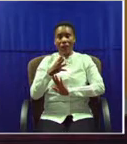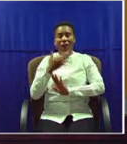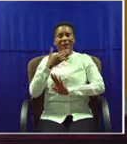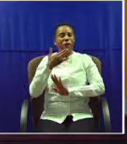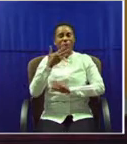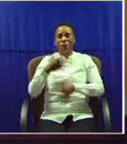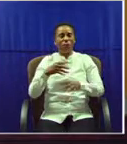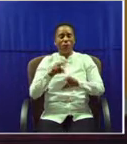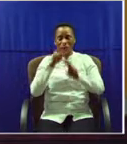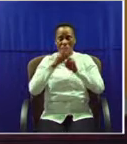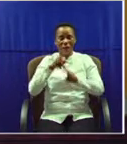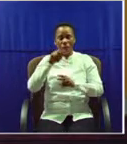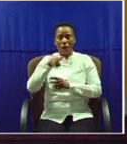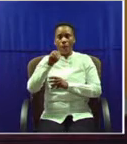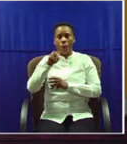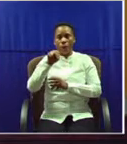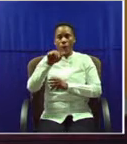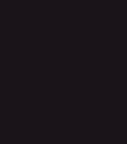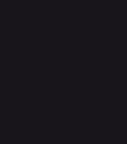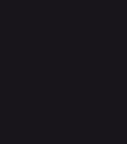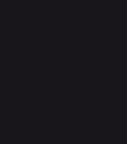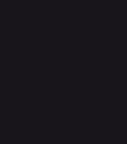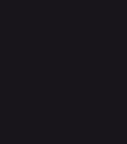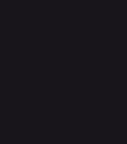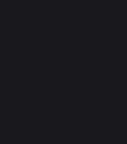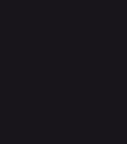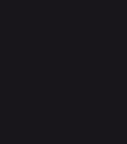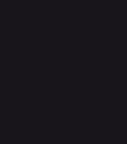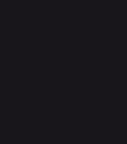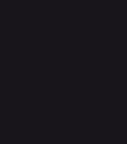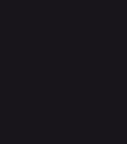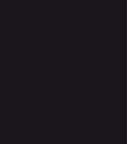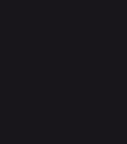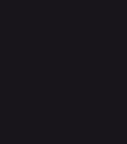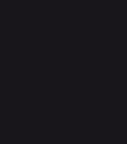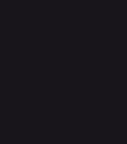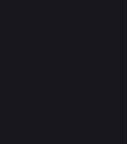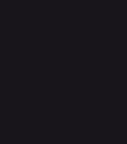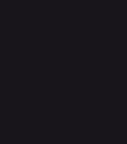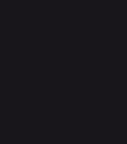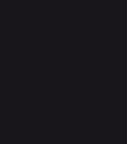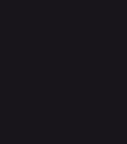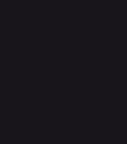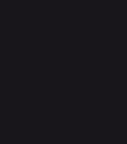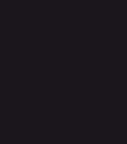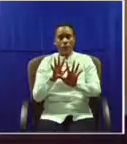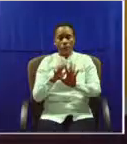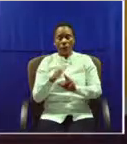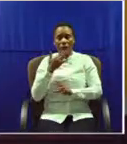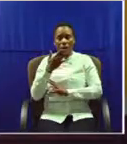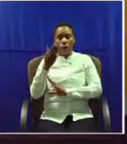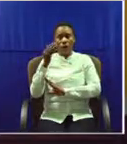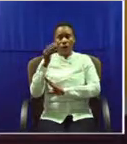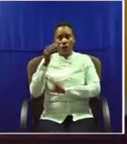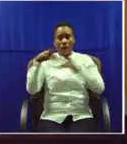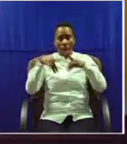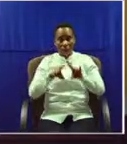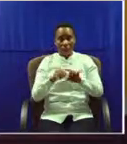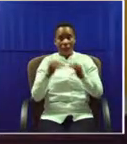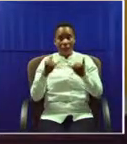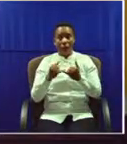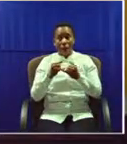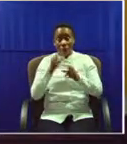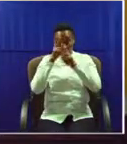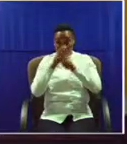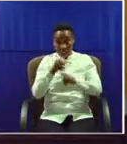Honorable Punani, take your seat. Thank you. And mute. Thank you, Chairperson. Thank you. Thank you, Chairperson. Now, Honor, I now recognize